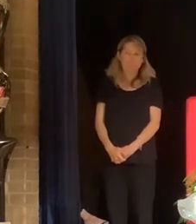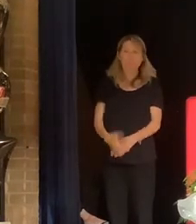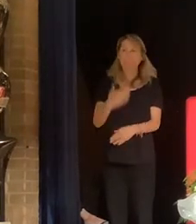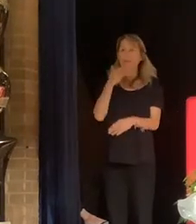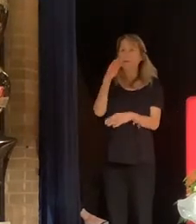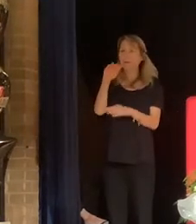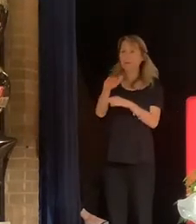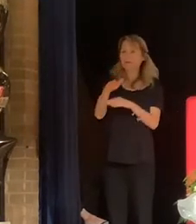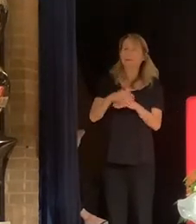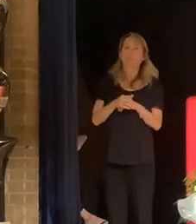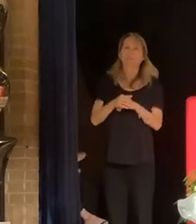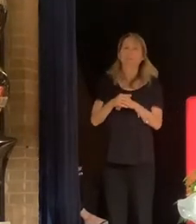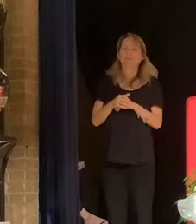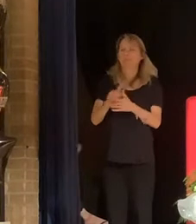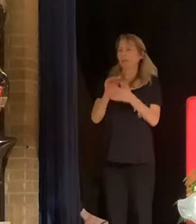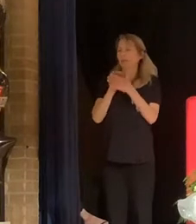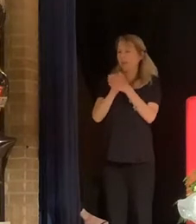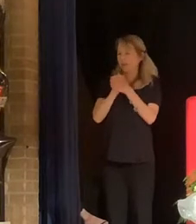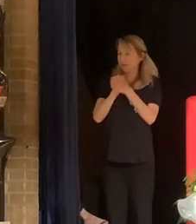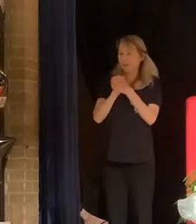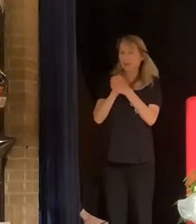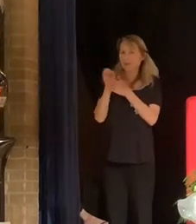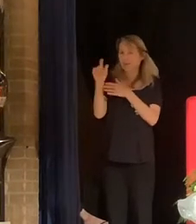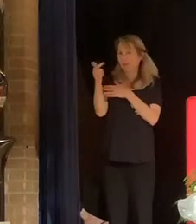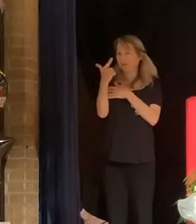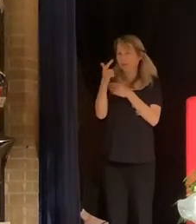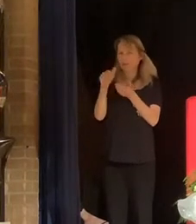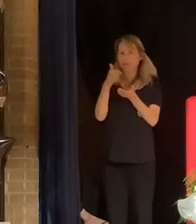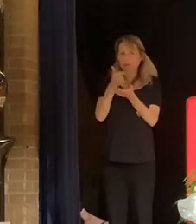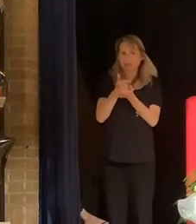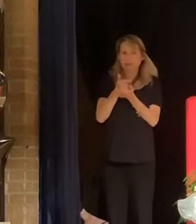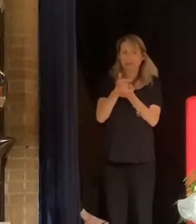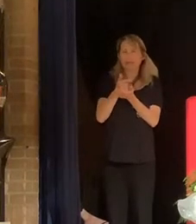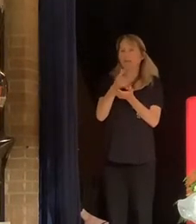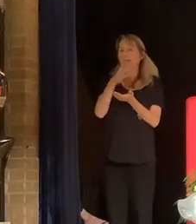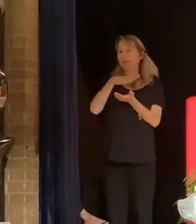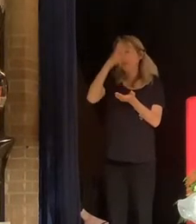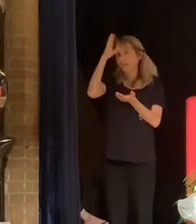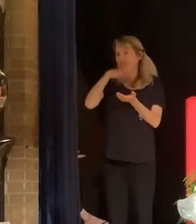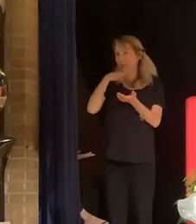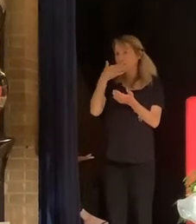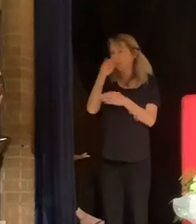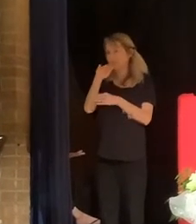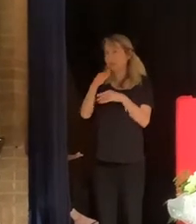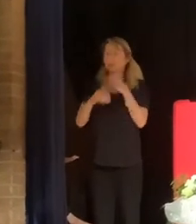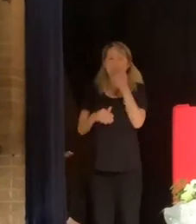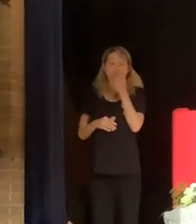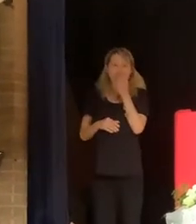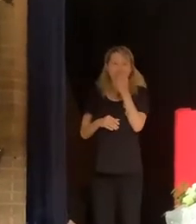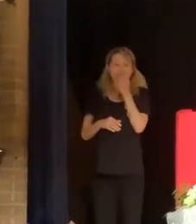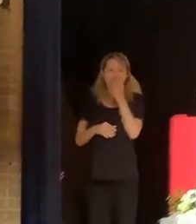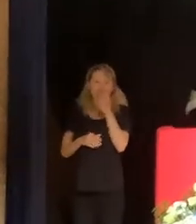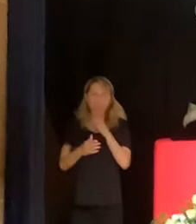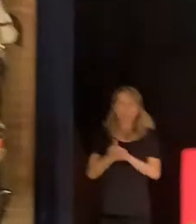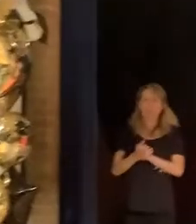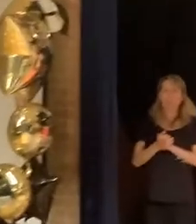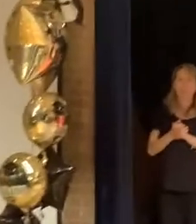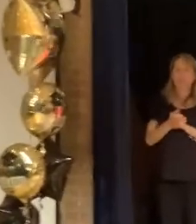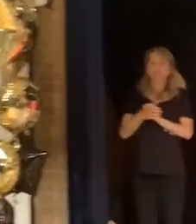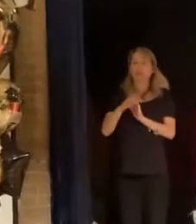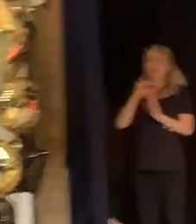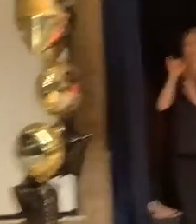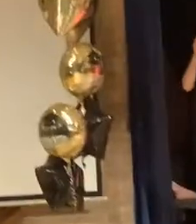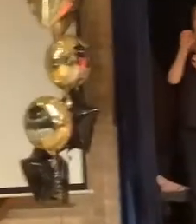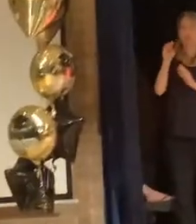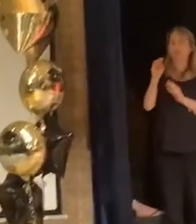Good evening. Congratulations, graduates, ladies and gentlemen, good evening. The Jim McQueen